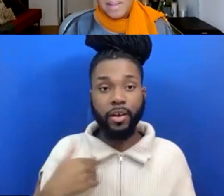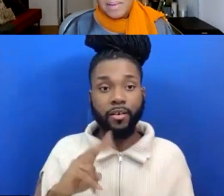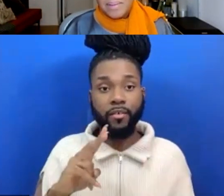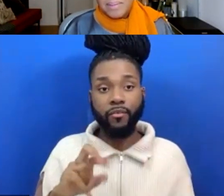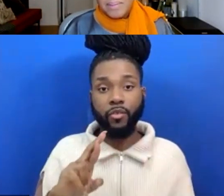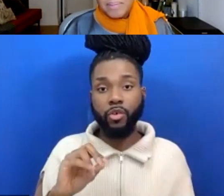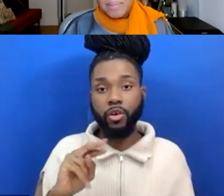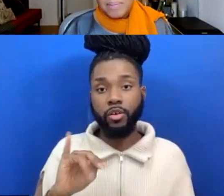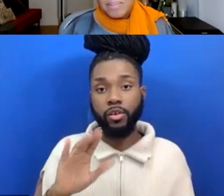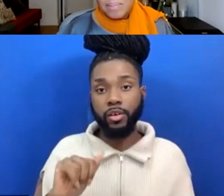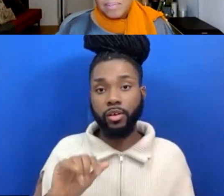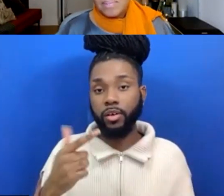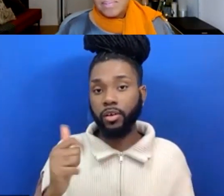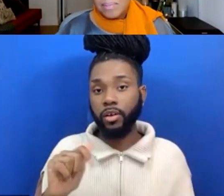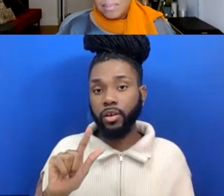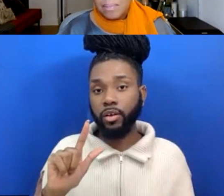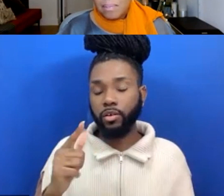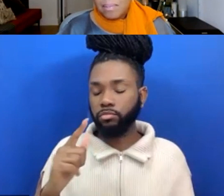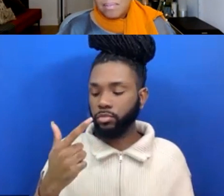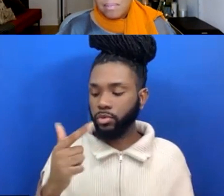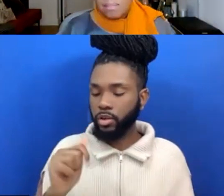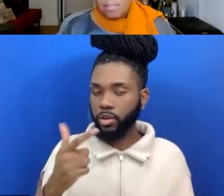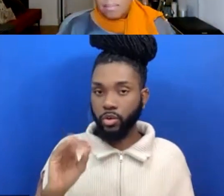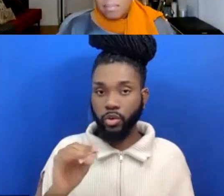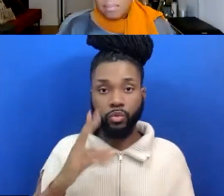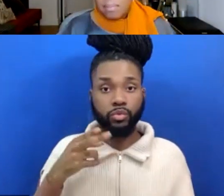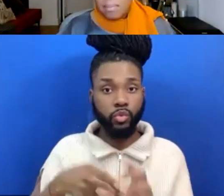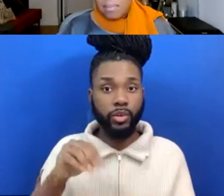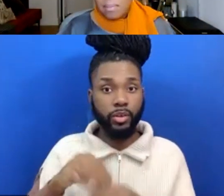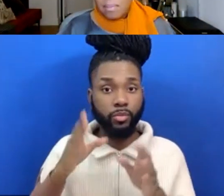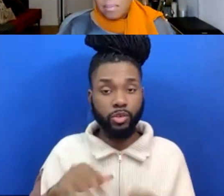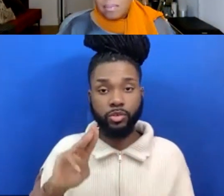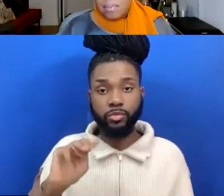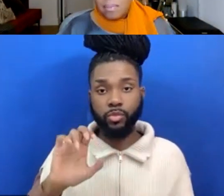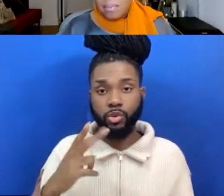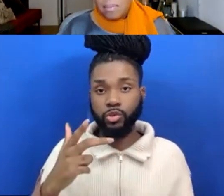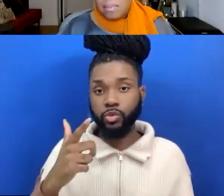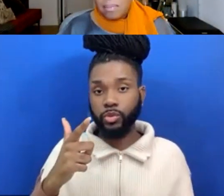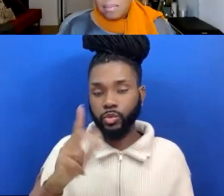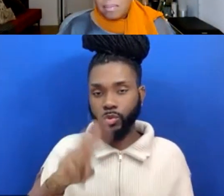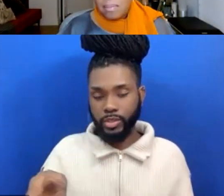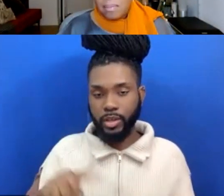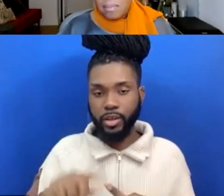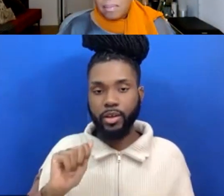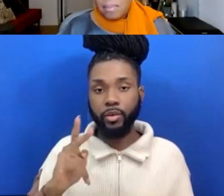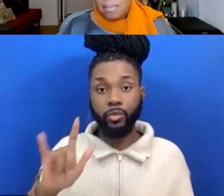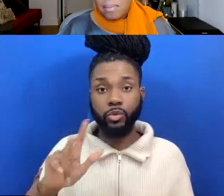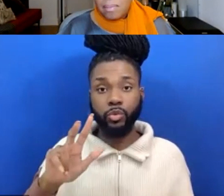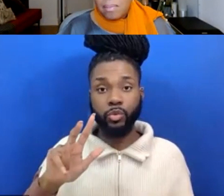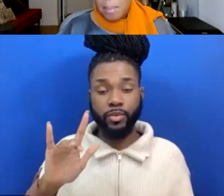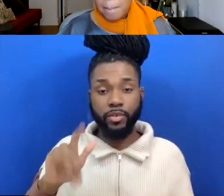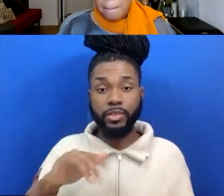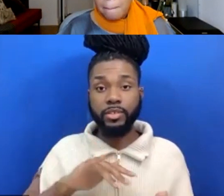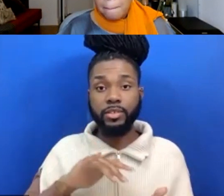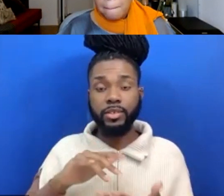Gago joining us in person March 22nd, and then April 25th, the Institute for the Study of Sexuality